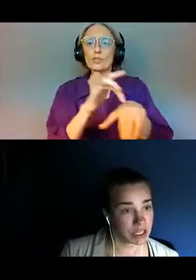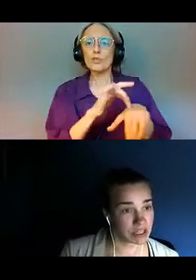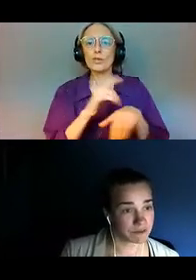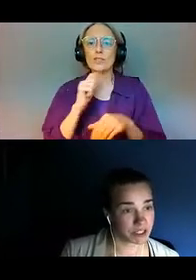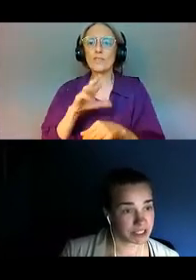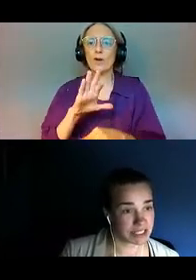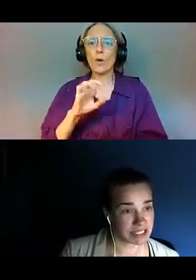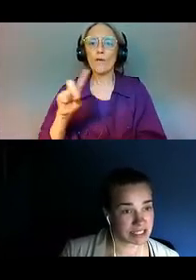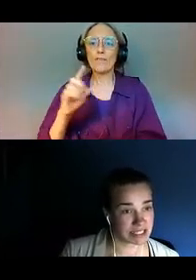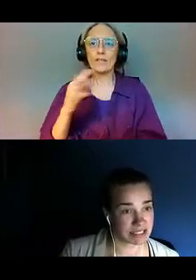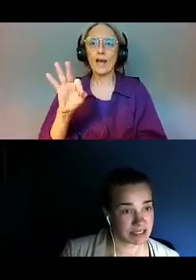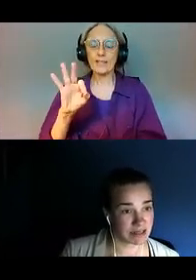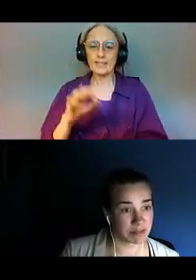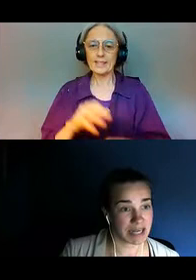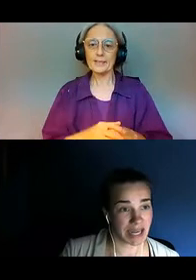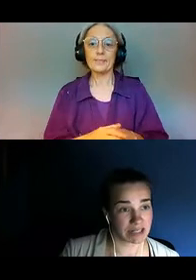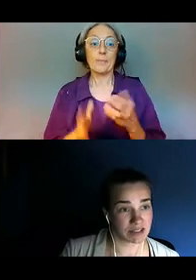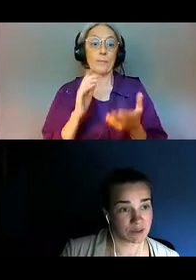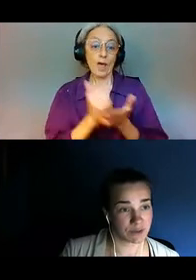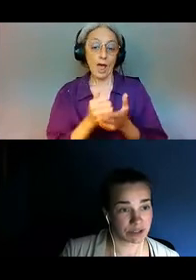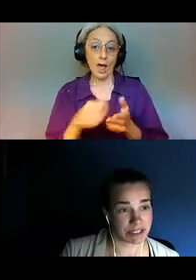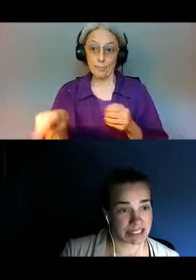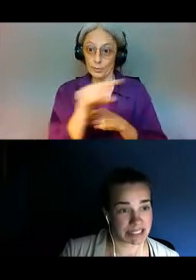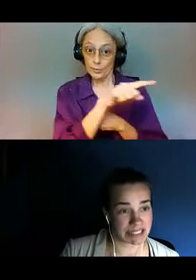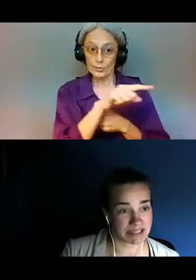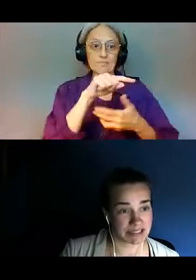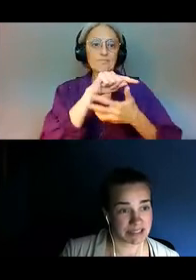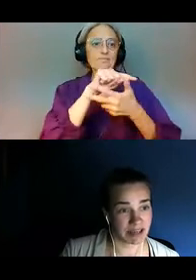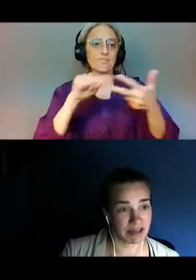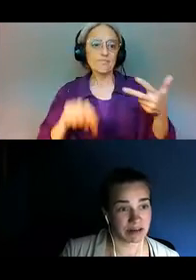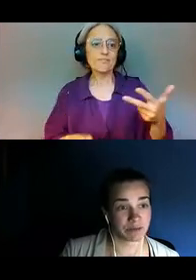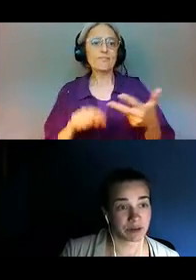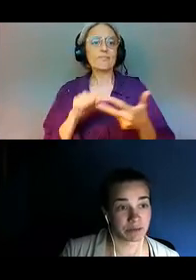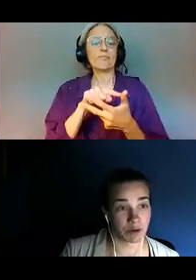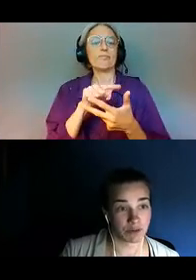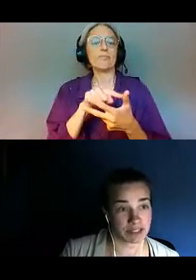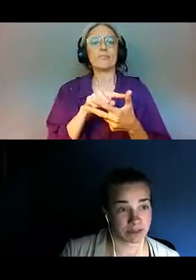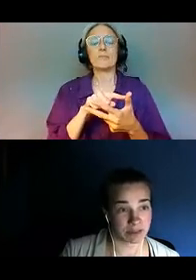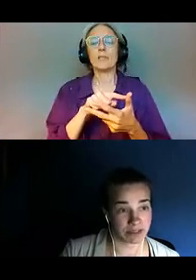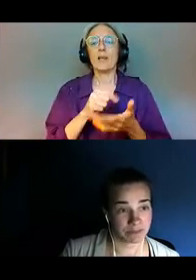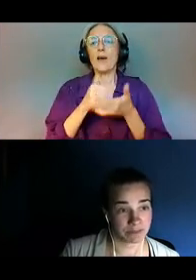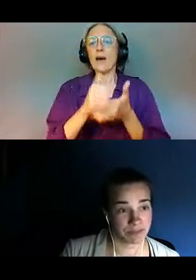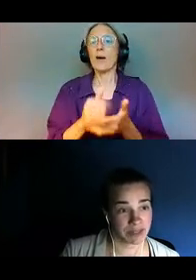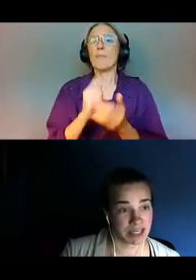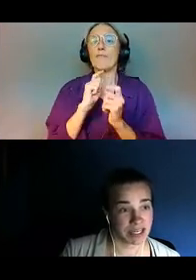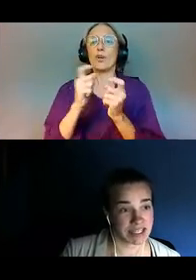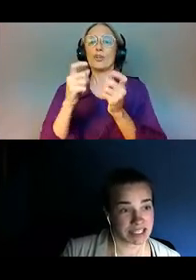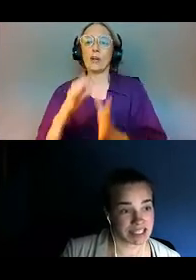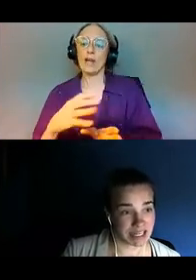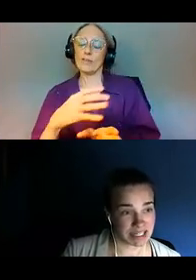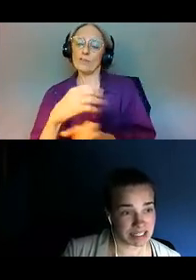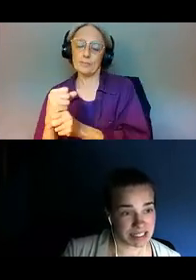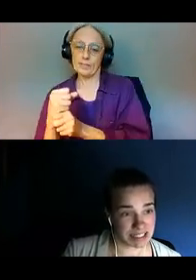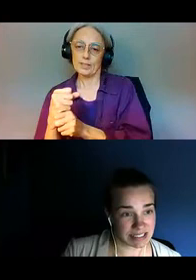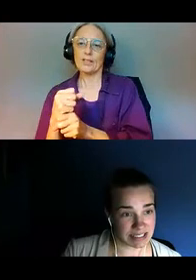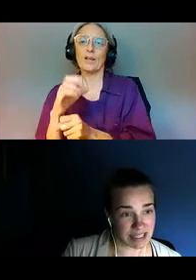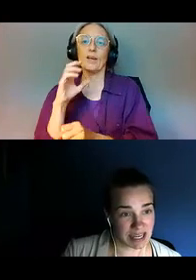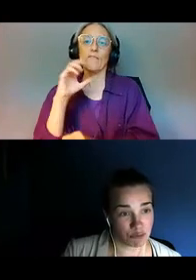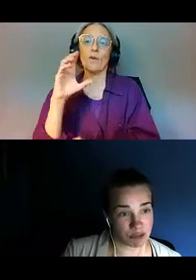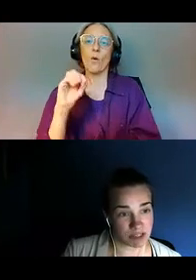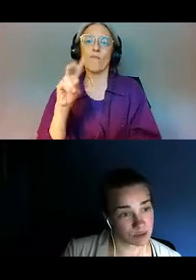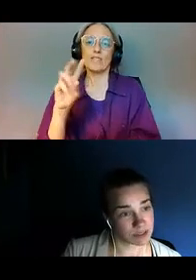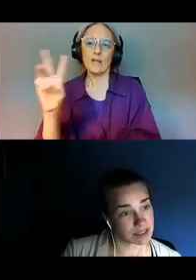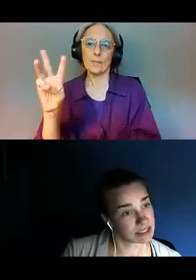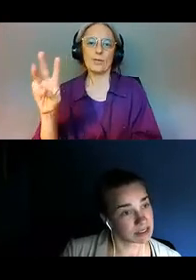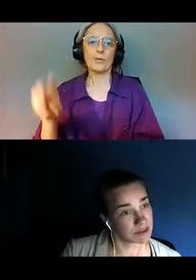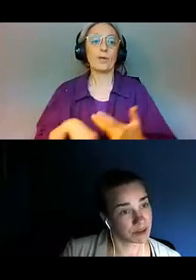you. The first is some guidance for grantees from OVW. The second is